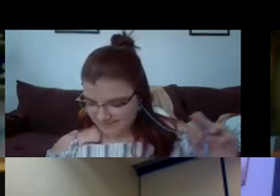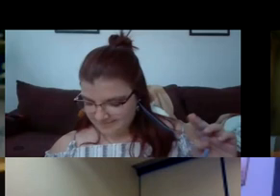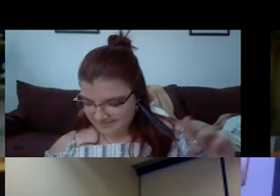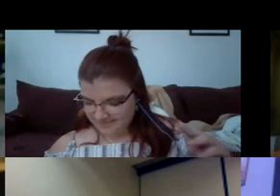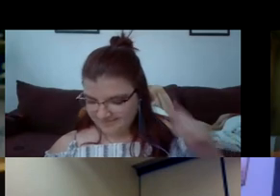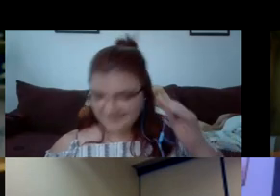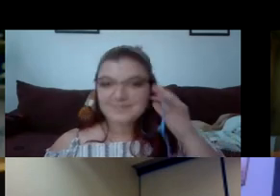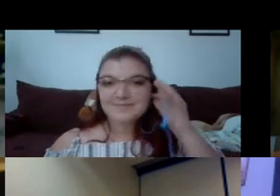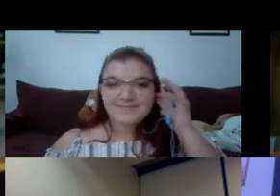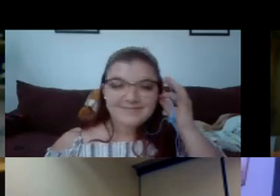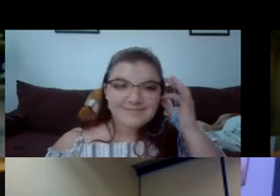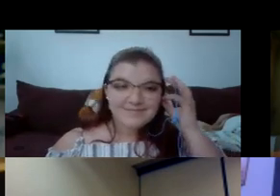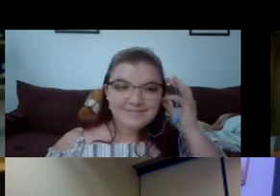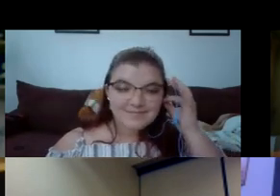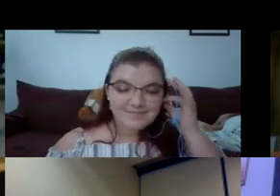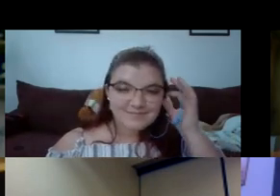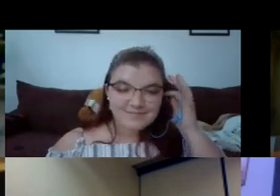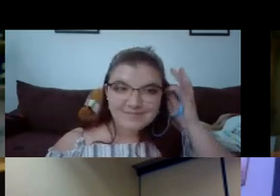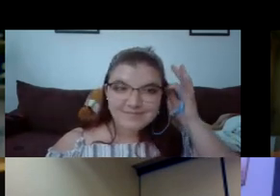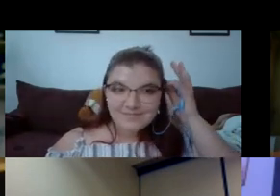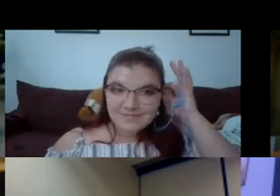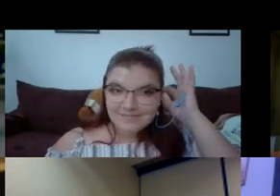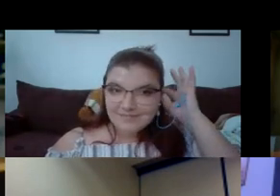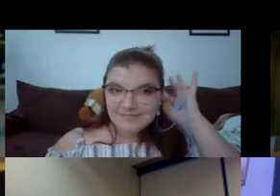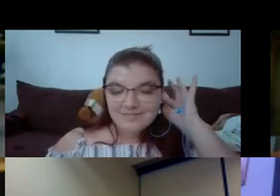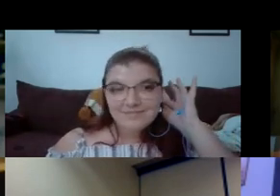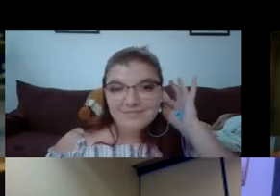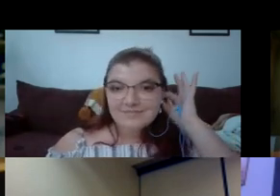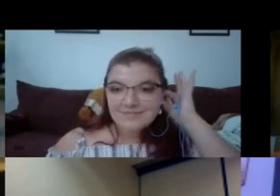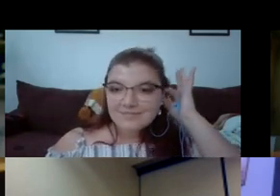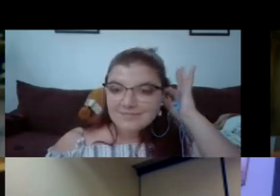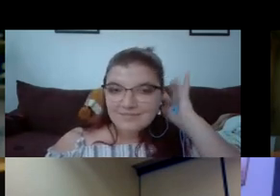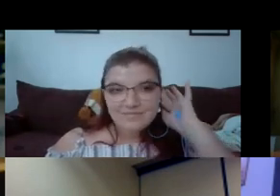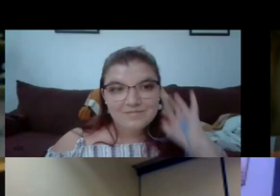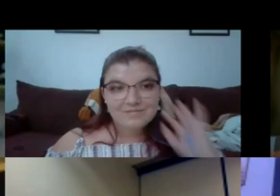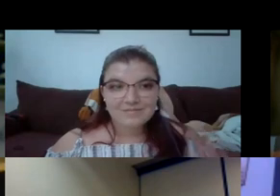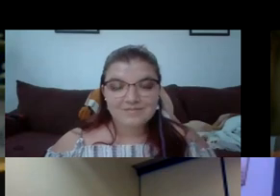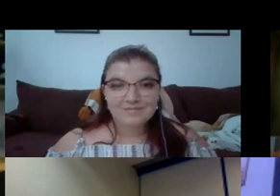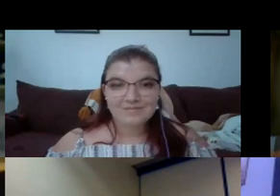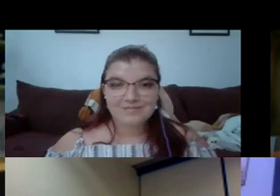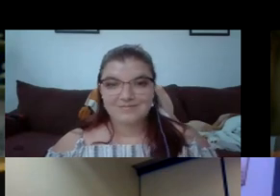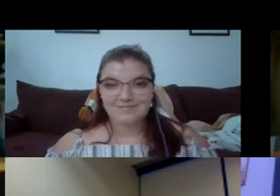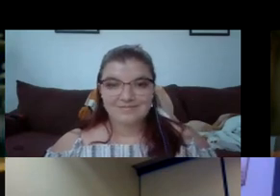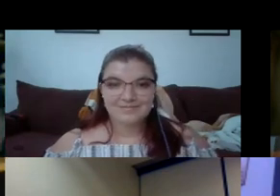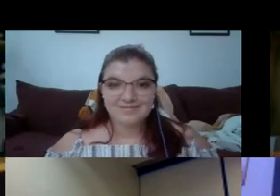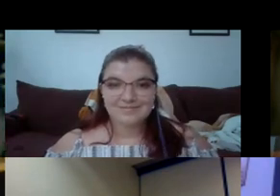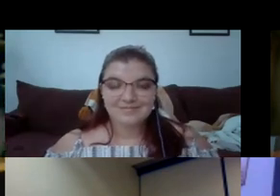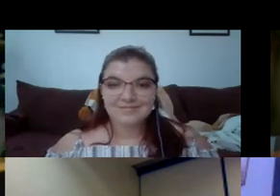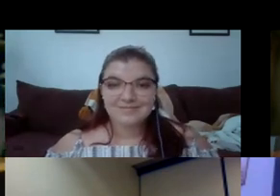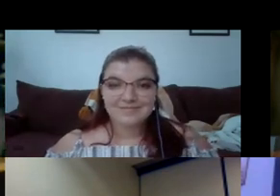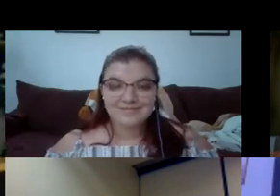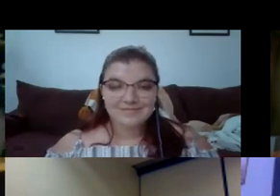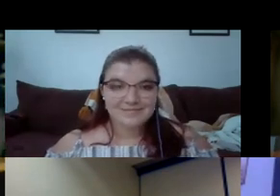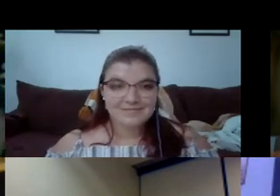science oriented, fairly quantitative and behaviorally oriented, very different than what's the more popular history